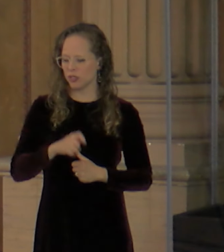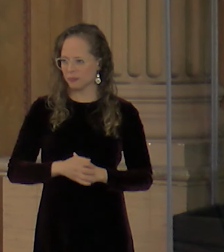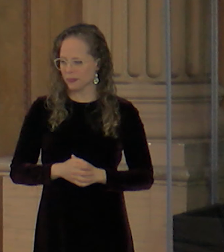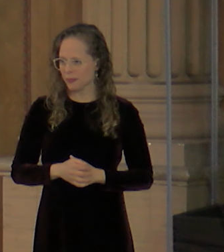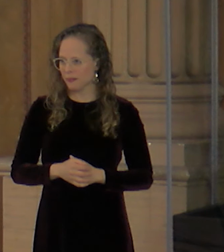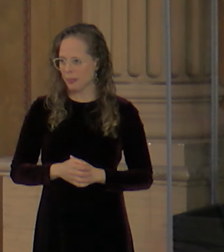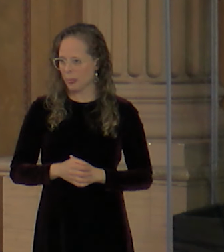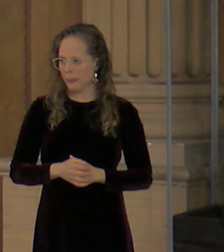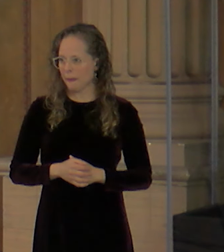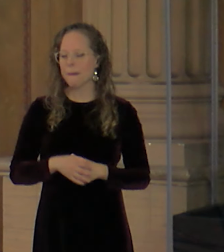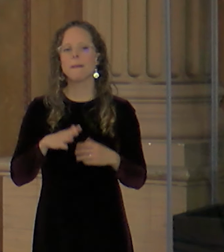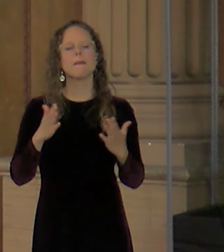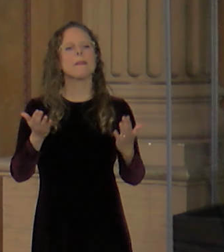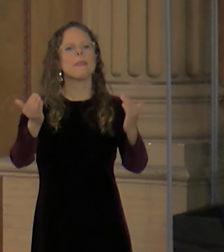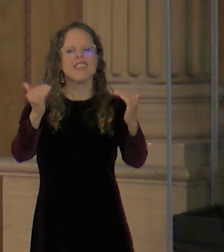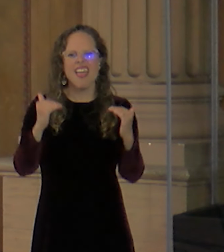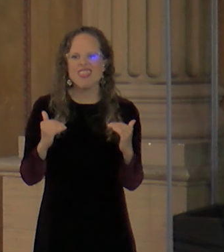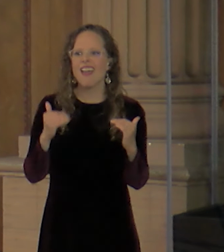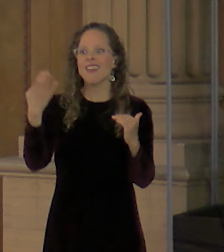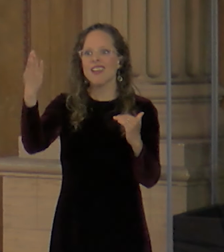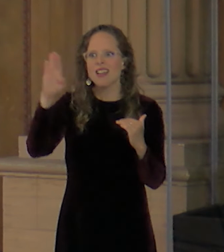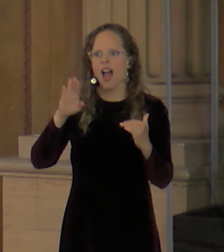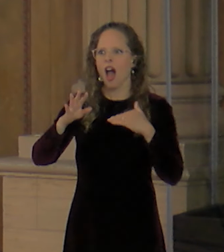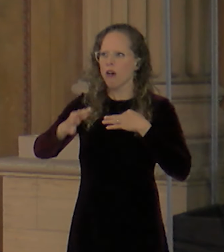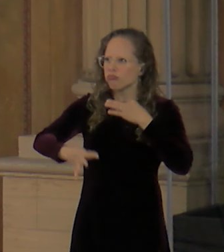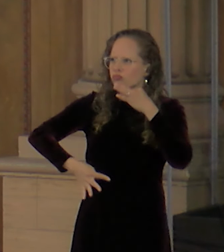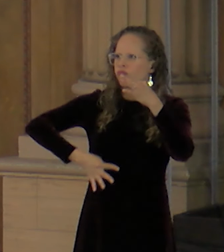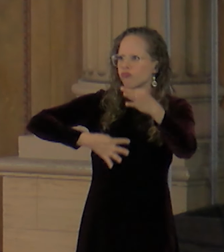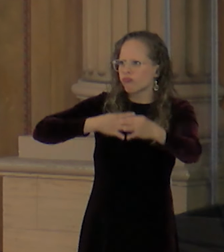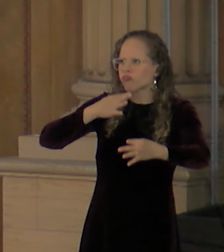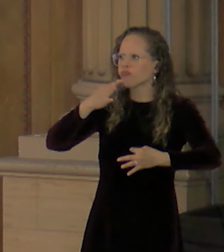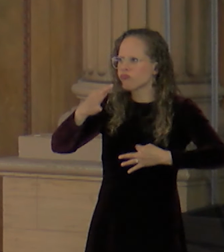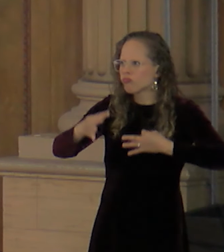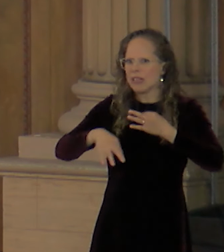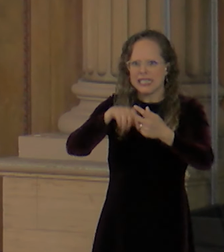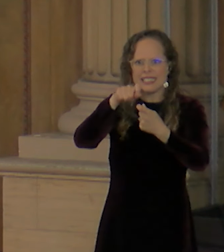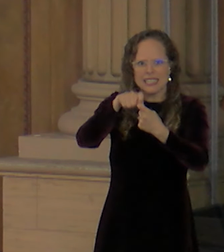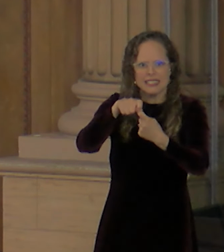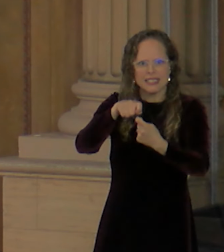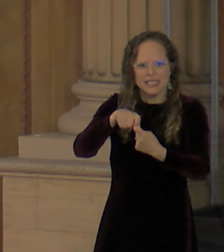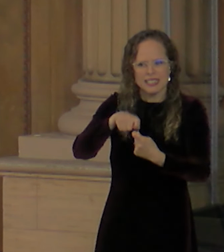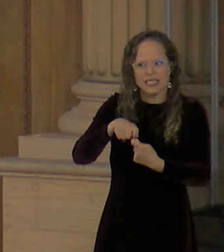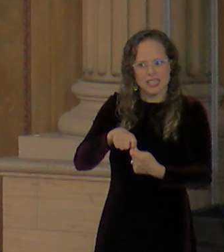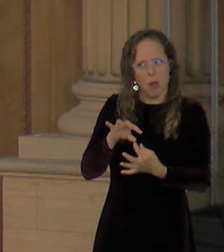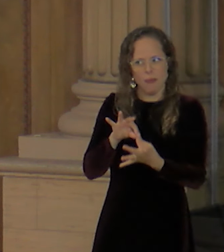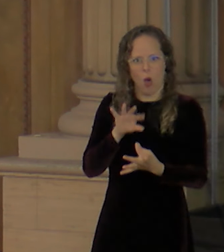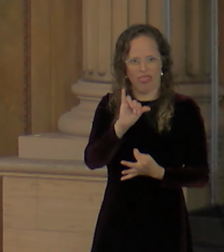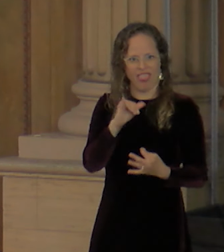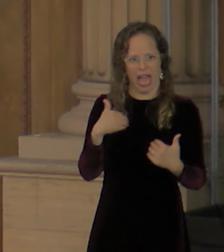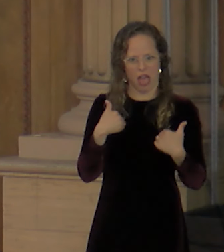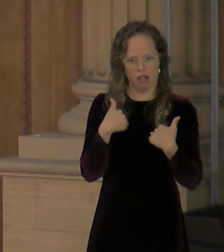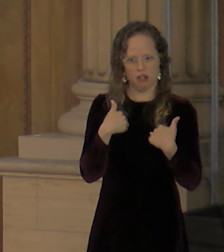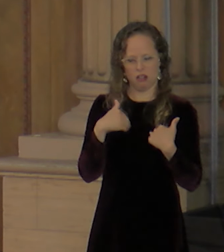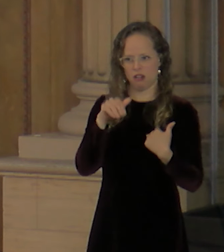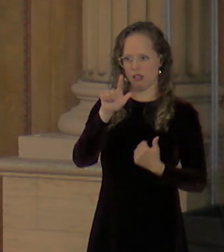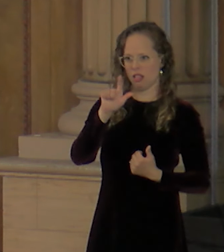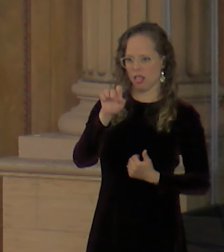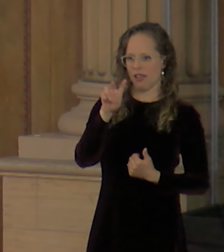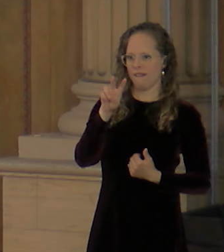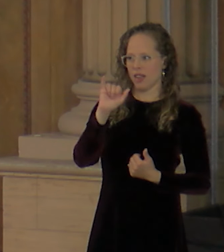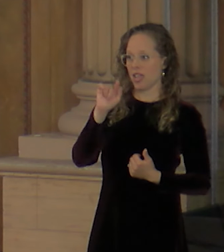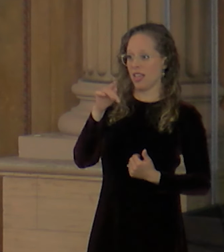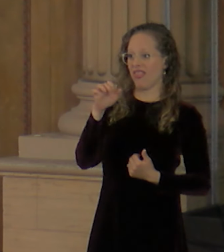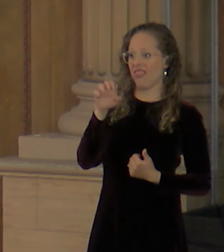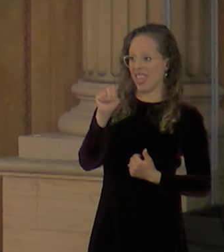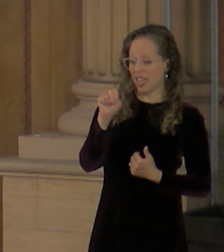on to describe Leviathan in vivid detail. And this is detail that Job wouldn't have known. Job knew about Leviathan, but he could never come up with all the detail